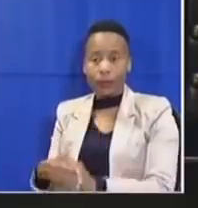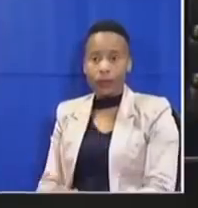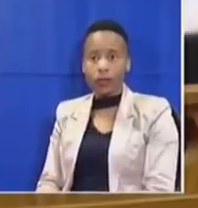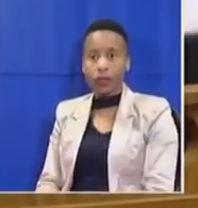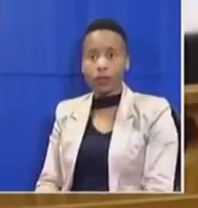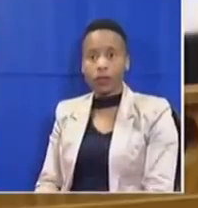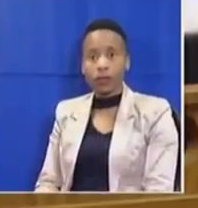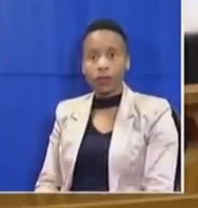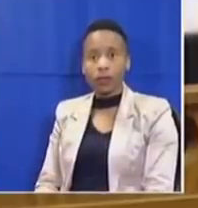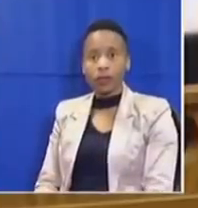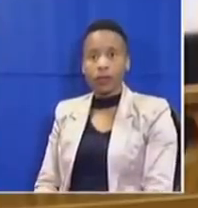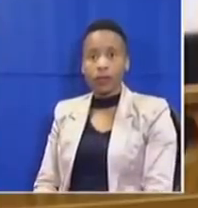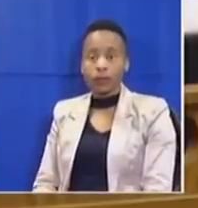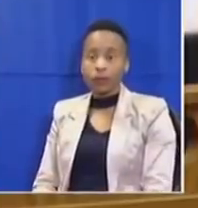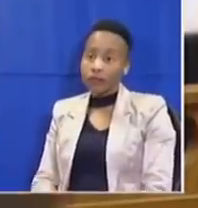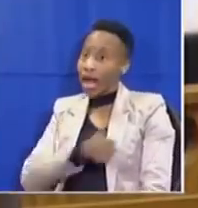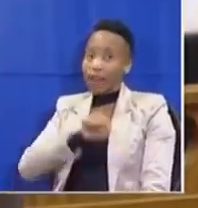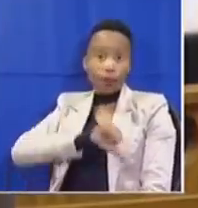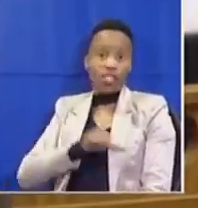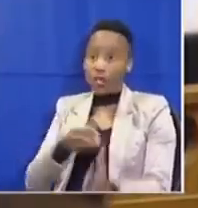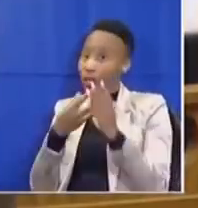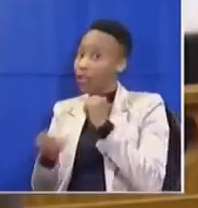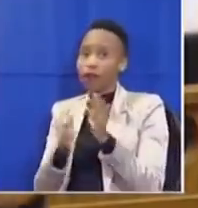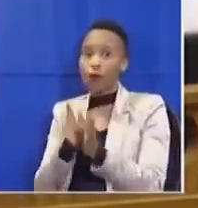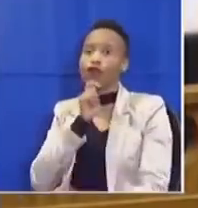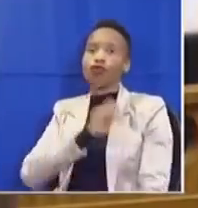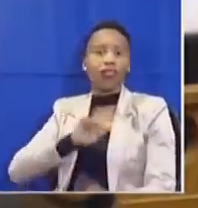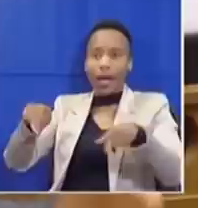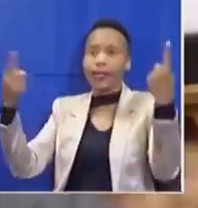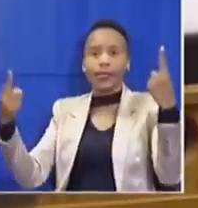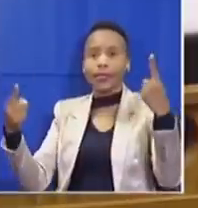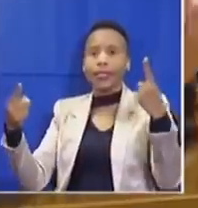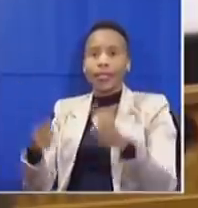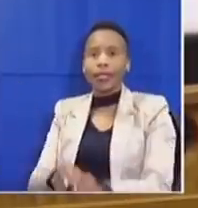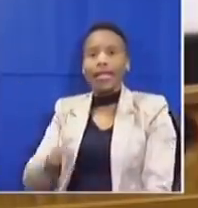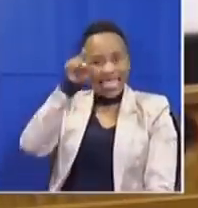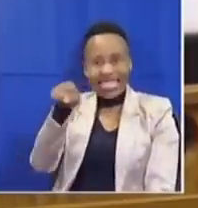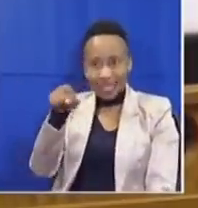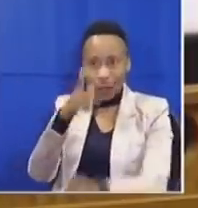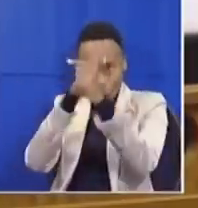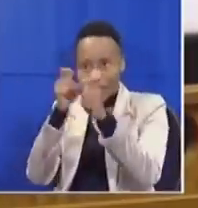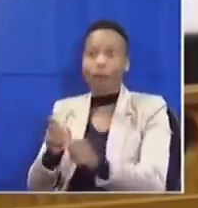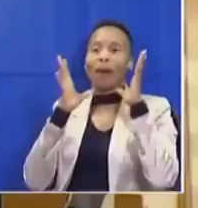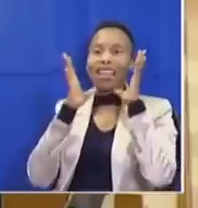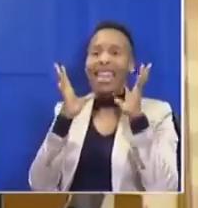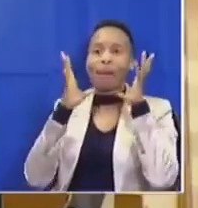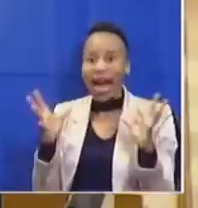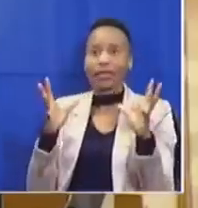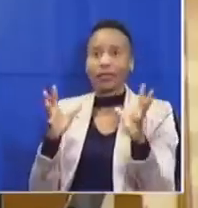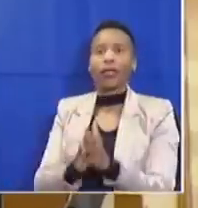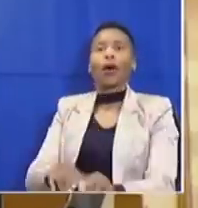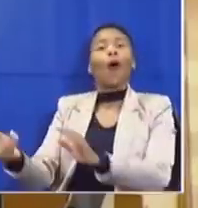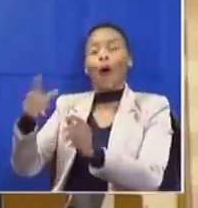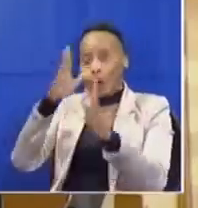you, Chairperson. Unfortunately, I cannot withdraw the truth. It is for dishonourable Malema, who honourable stole the money from